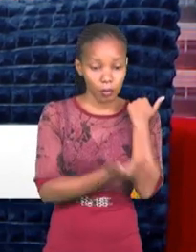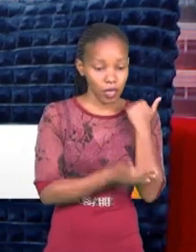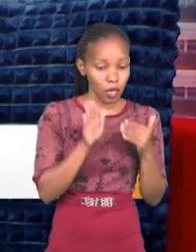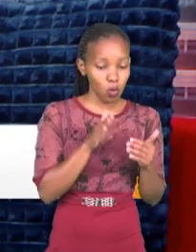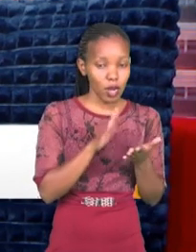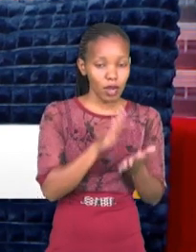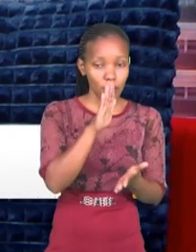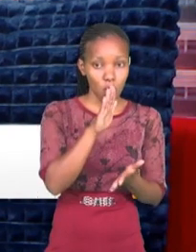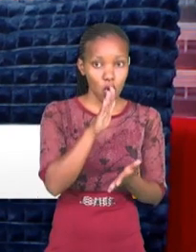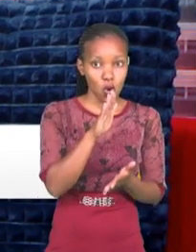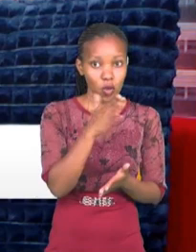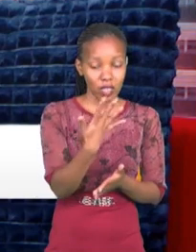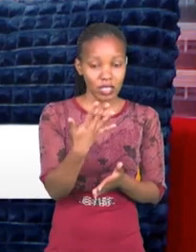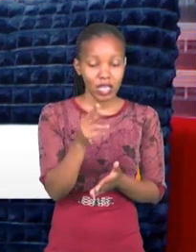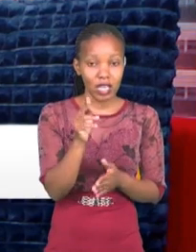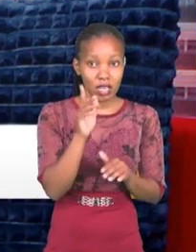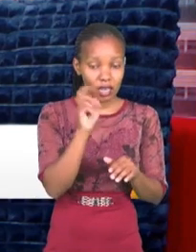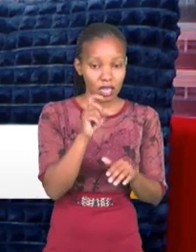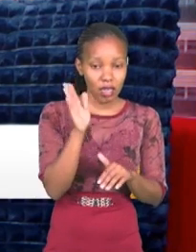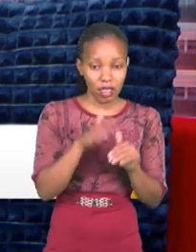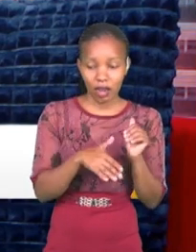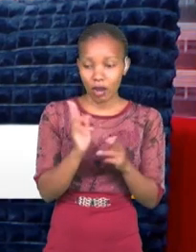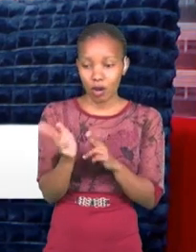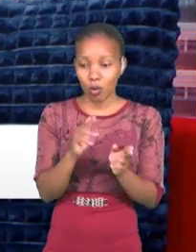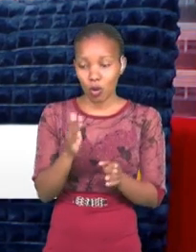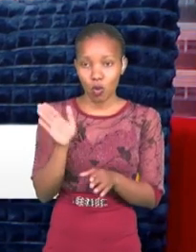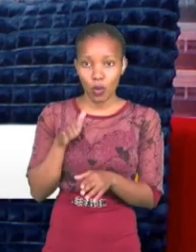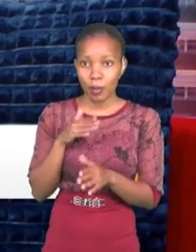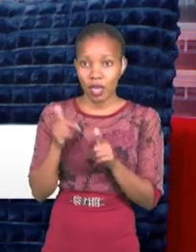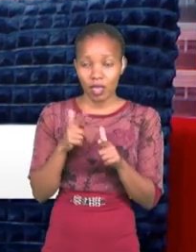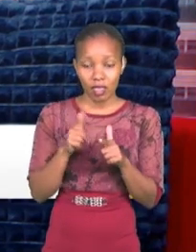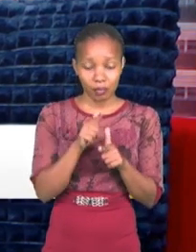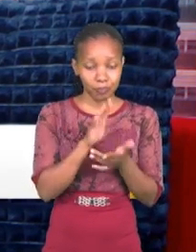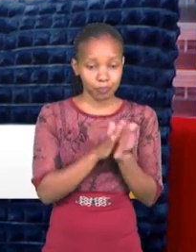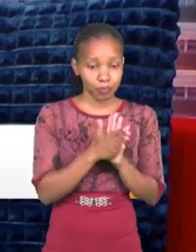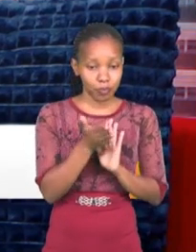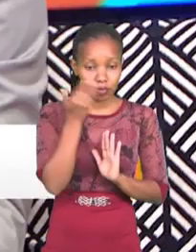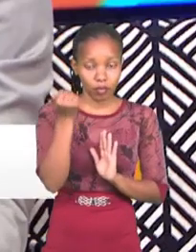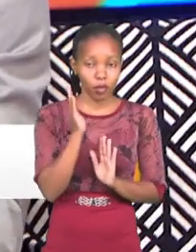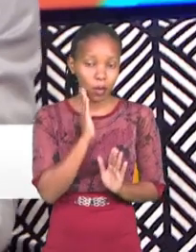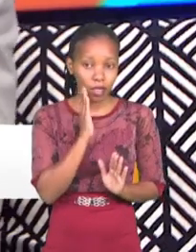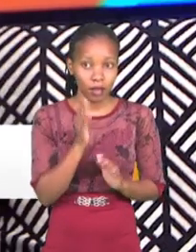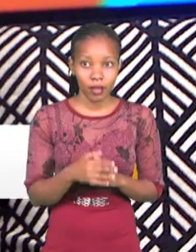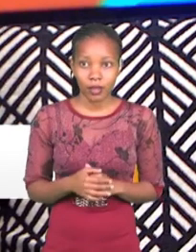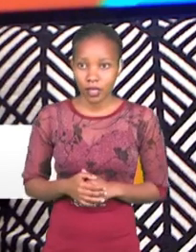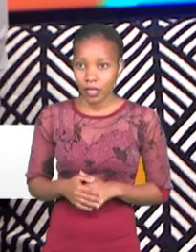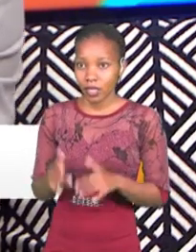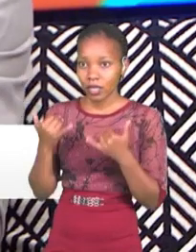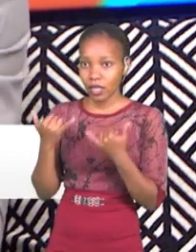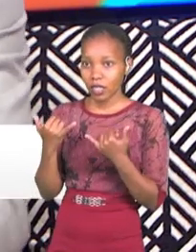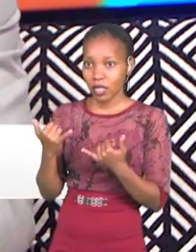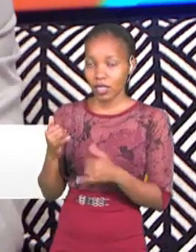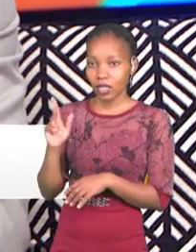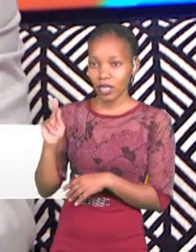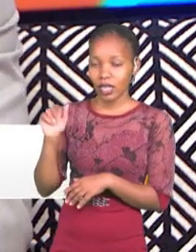more nutrition compared to normal ladies. Nutrient status would be appropriate for the mother. Now, this aspect of the kangaroo